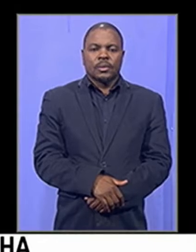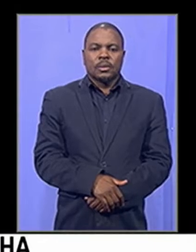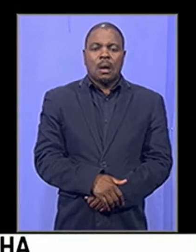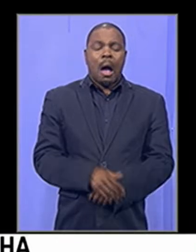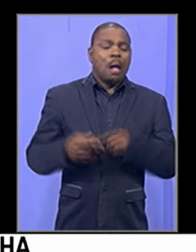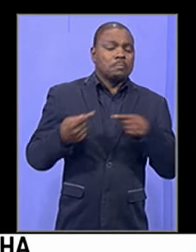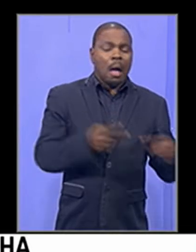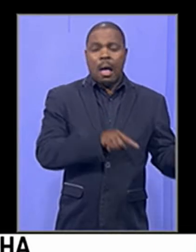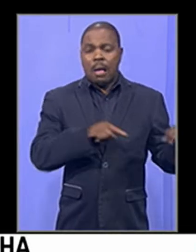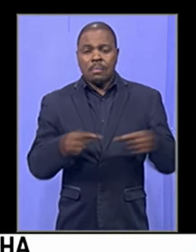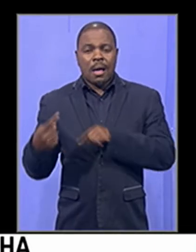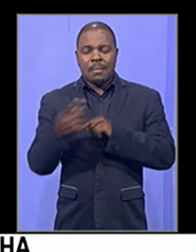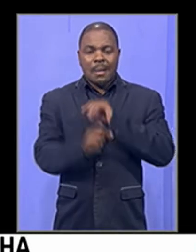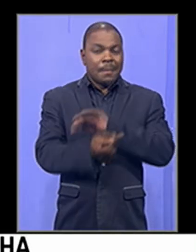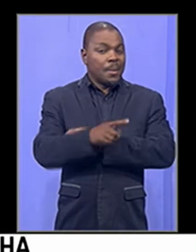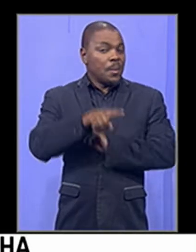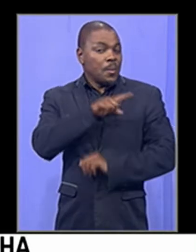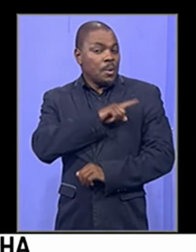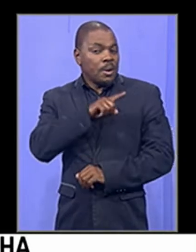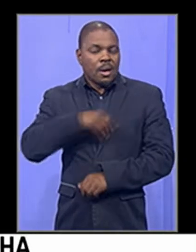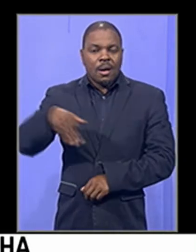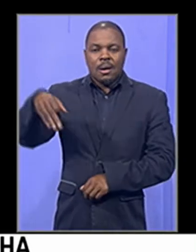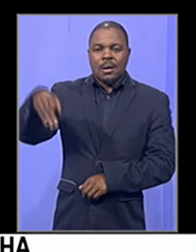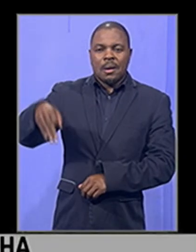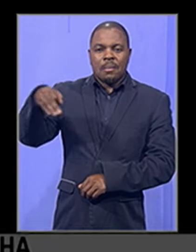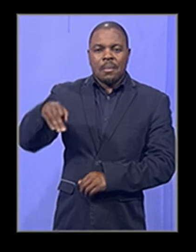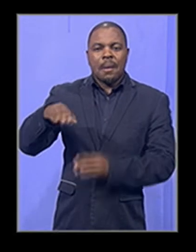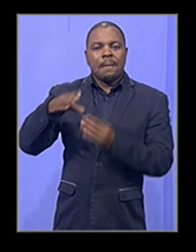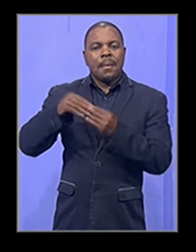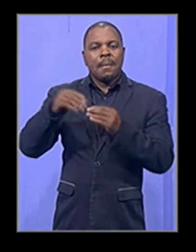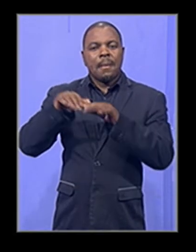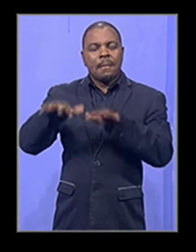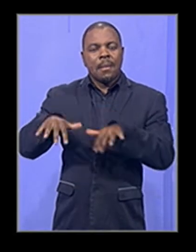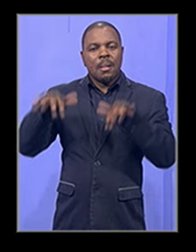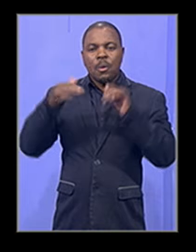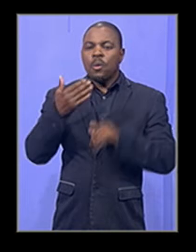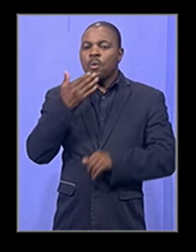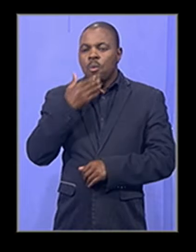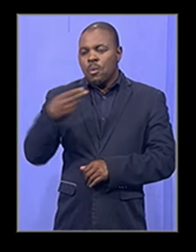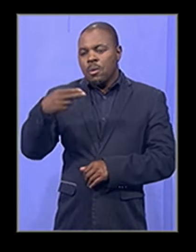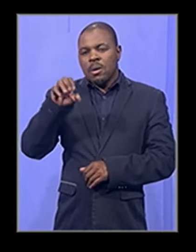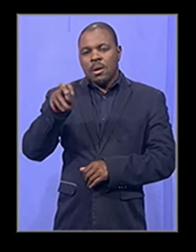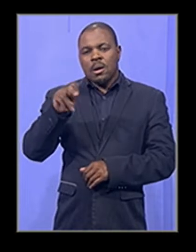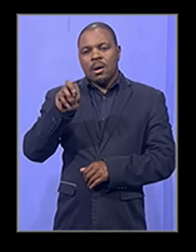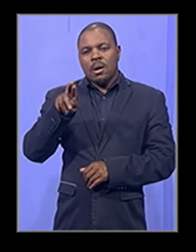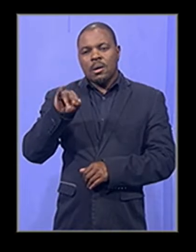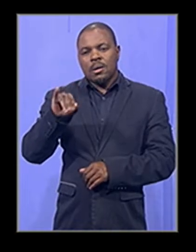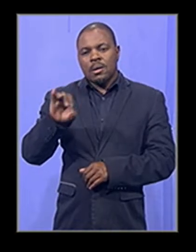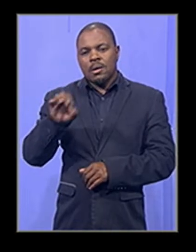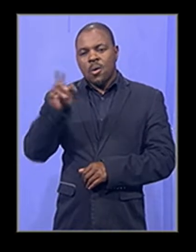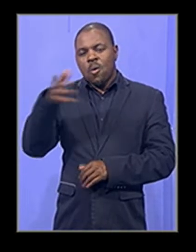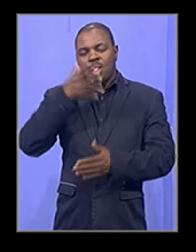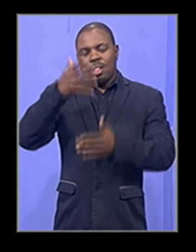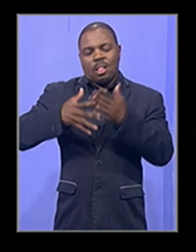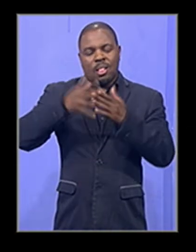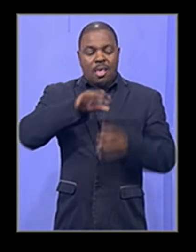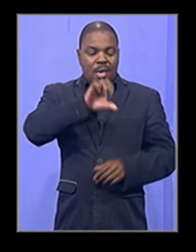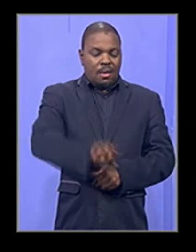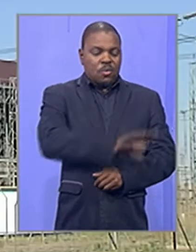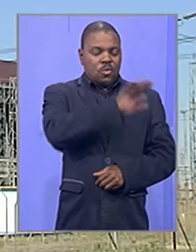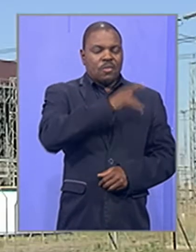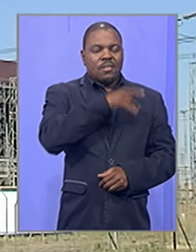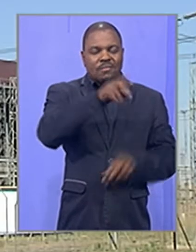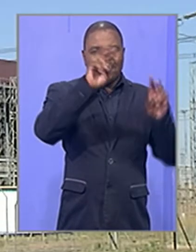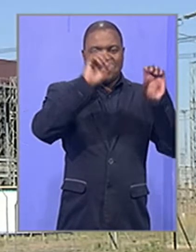Dingangisano di tsweletse moraga gore mo palamente wa kwa Namibia Ina Hengari a dire metlae mo Twitter ka mathata a Afrika Borwa a